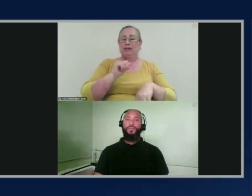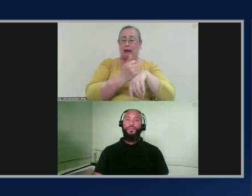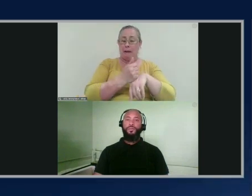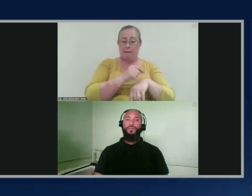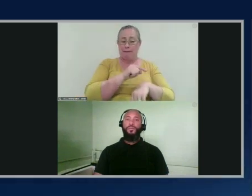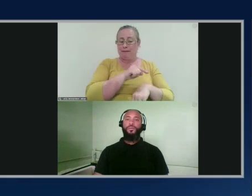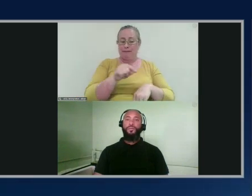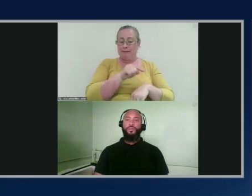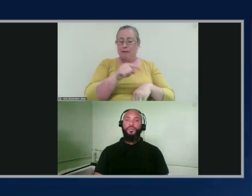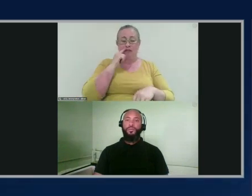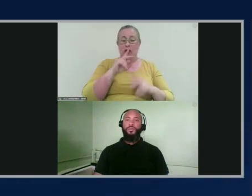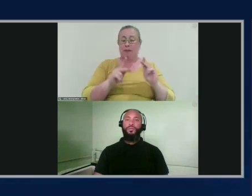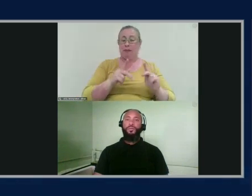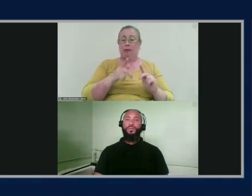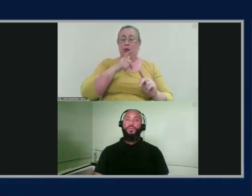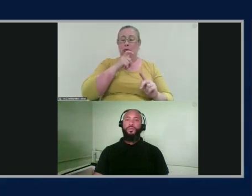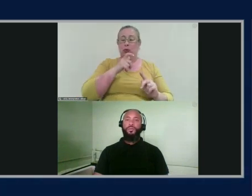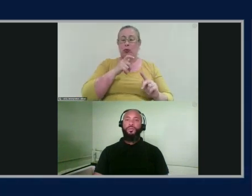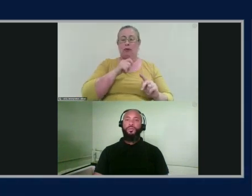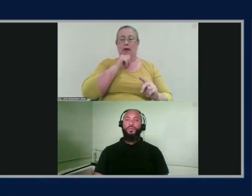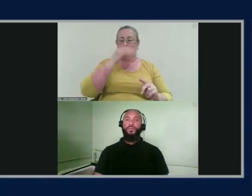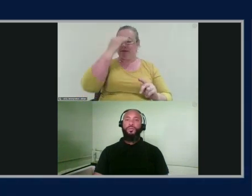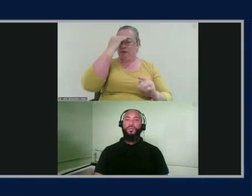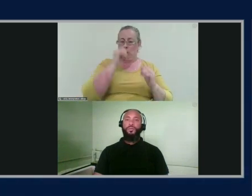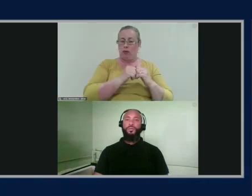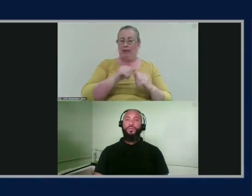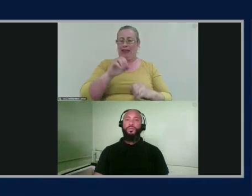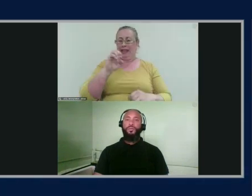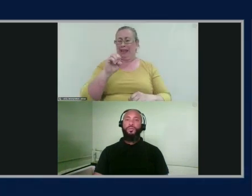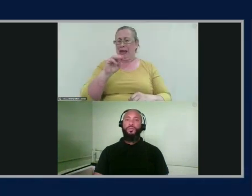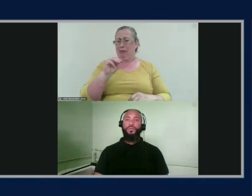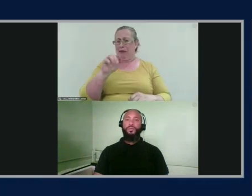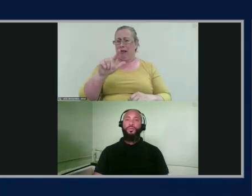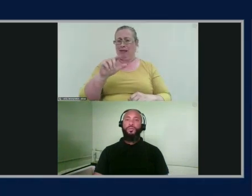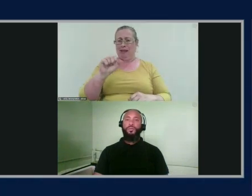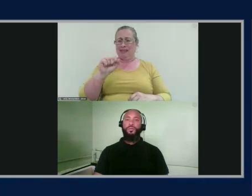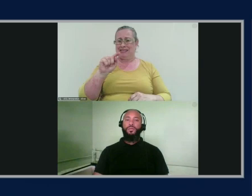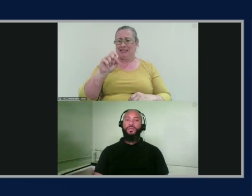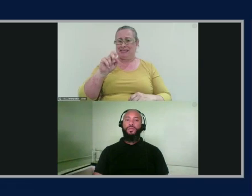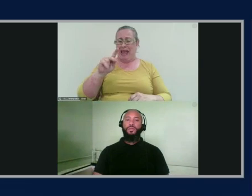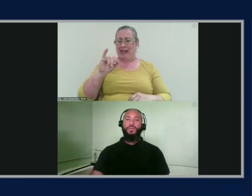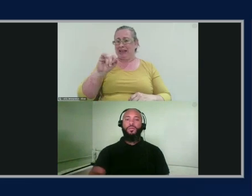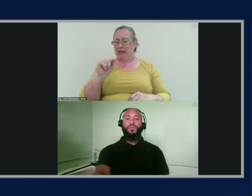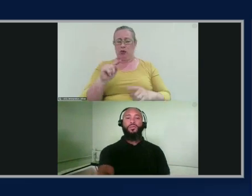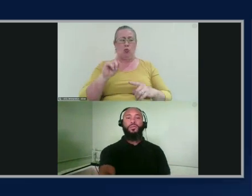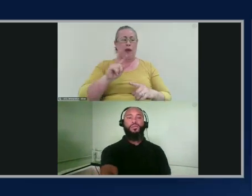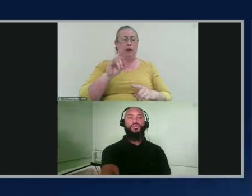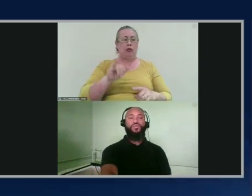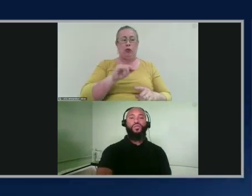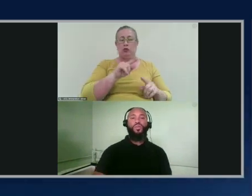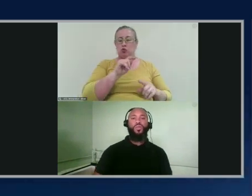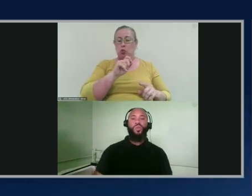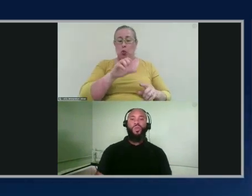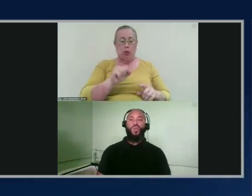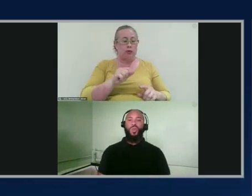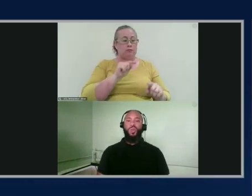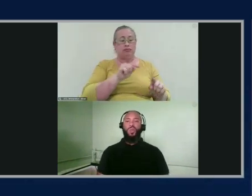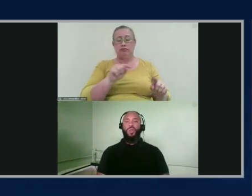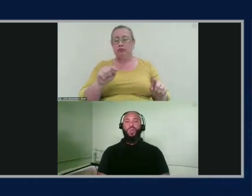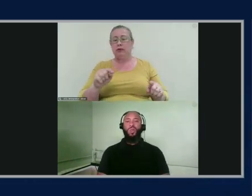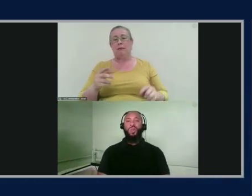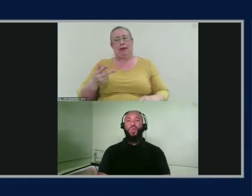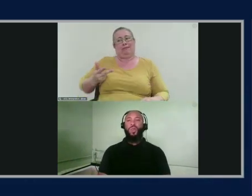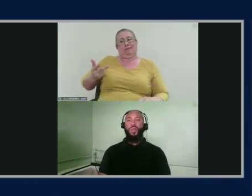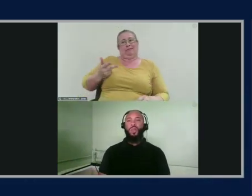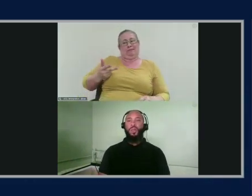for people who are maybe unfamiliar with the ML stack at AWS, what are those tools that I should be looking at, right? Obviously, S3 sitting there is the data